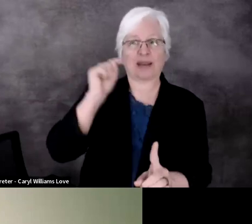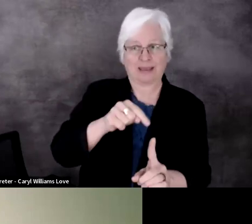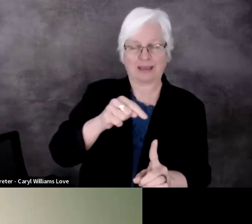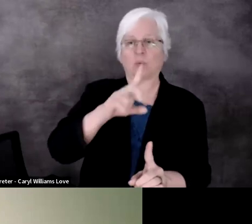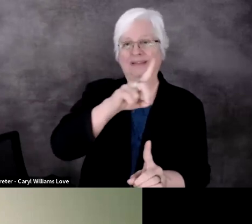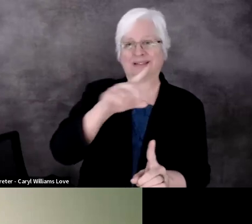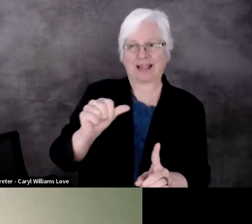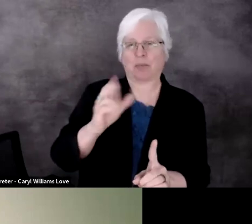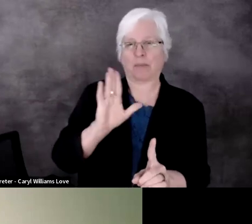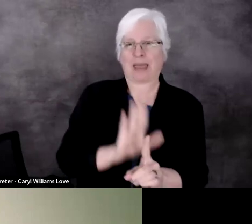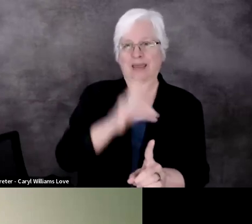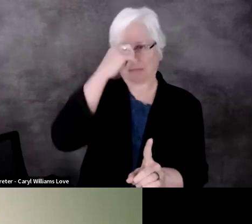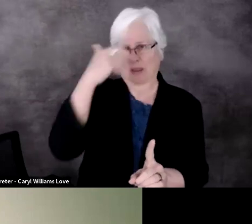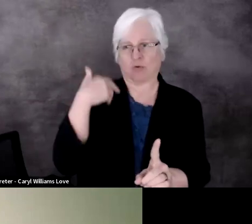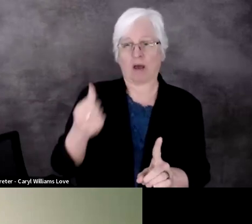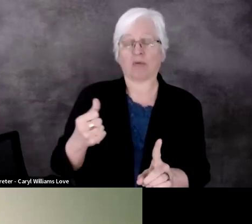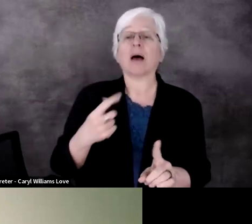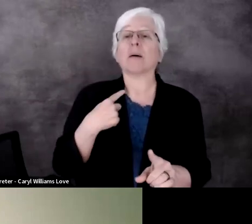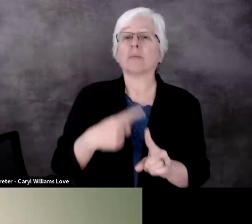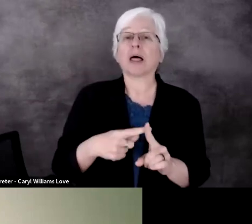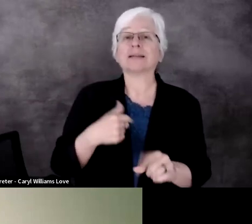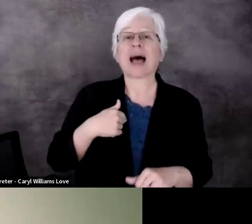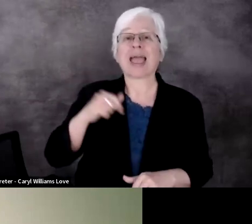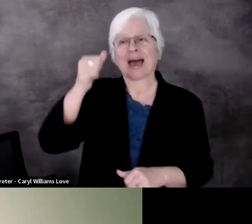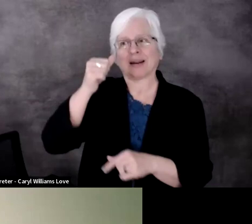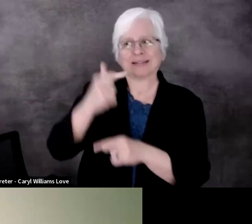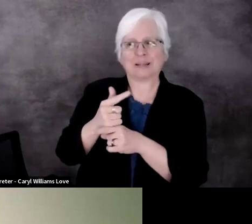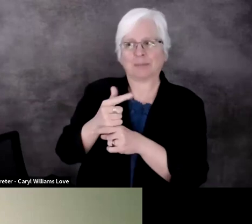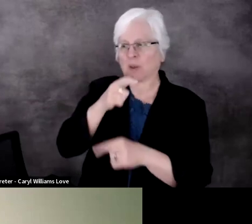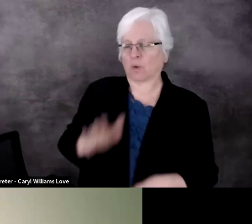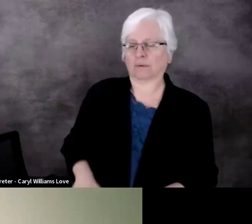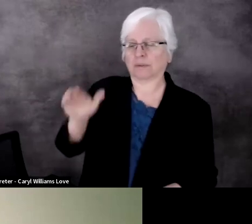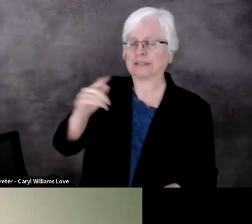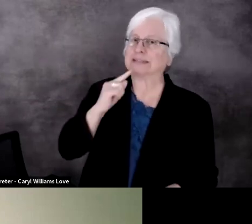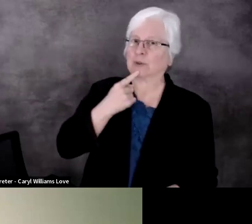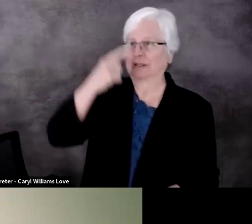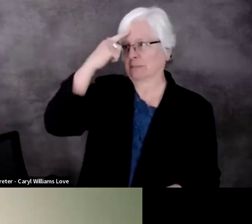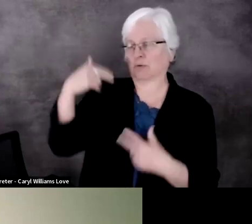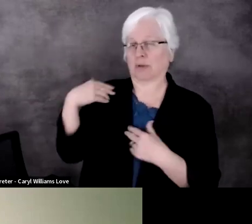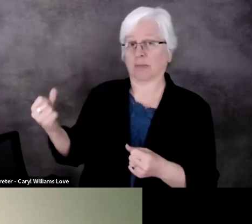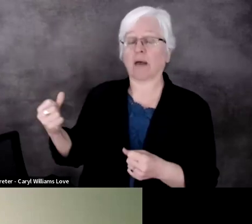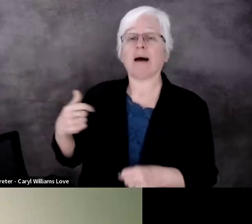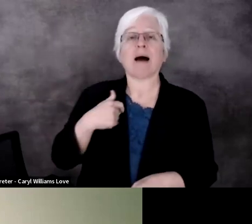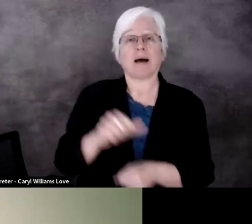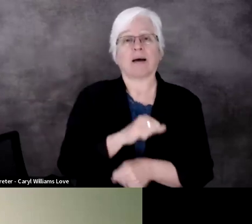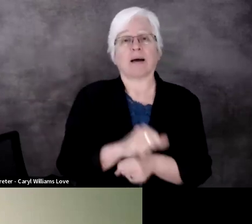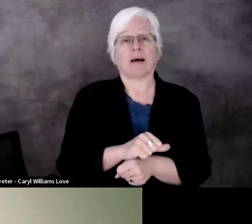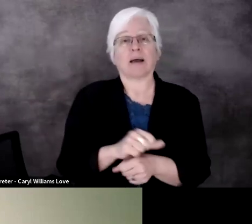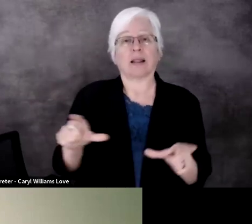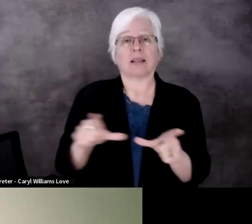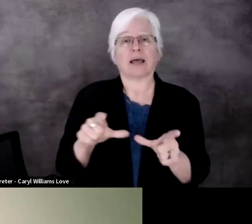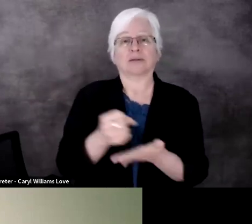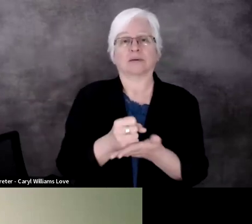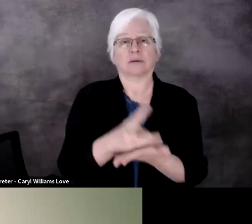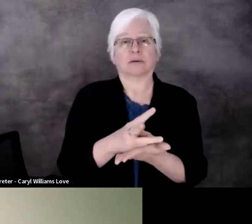condition, and I grew up with a sibling with a serious mental illness. I'm also a licensed social worker working in the